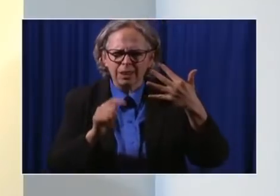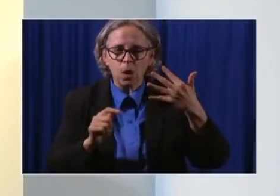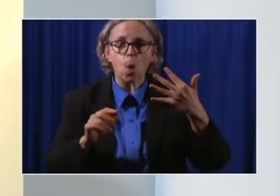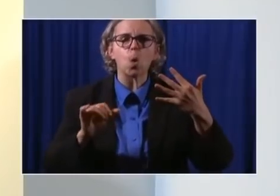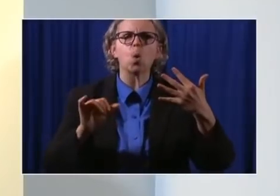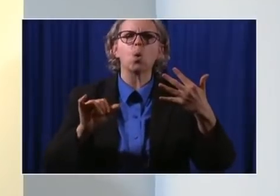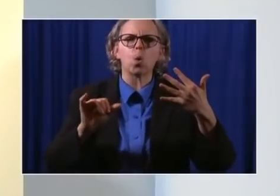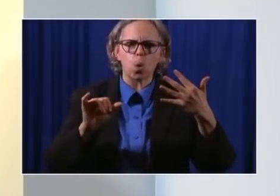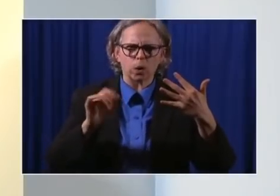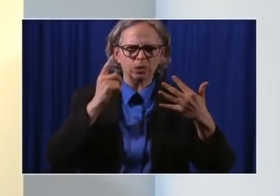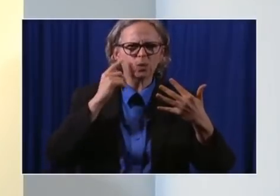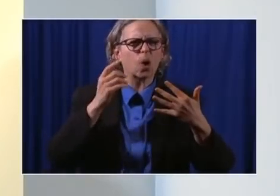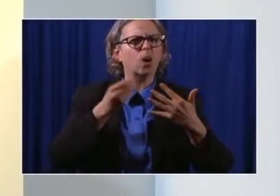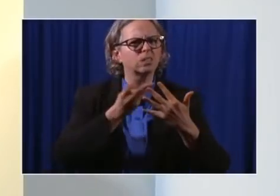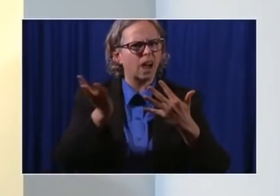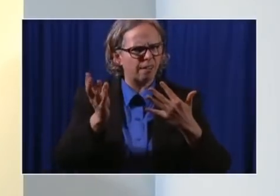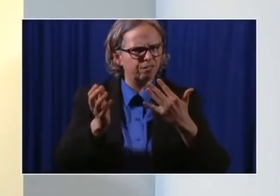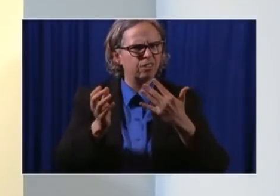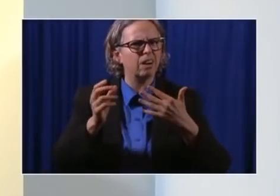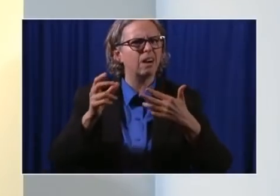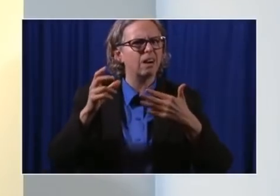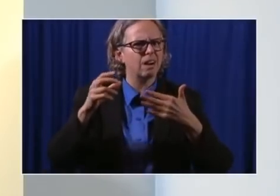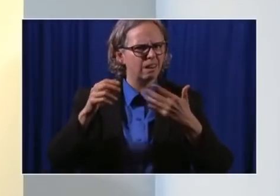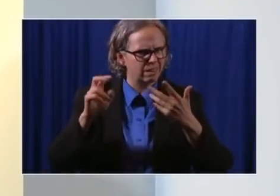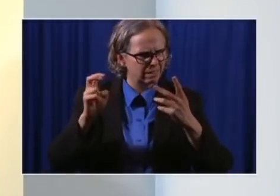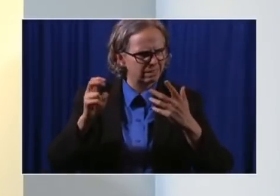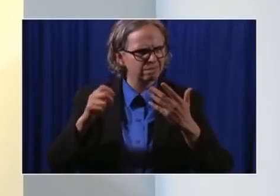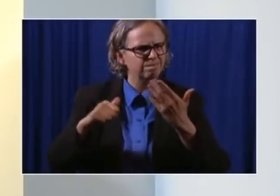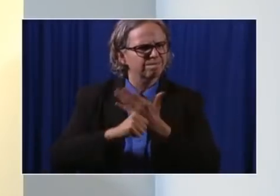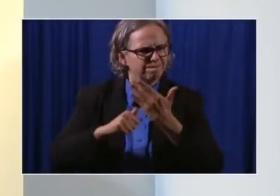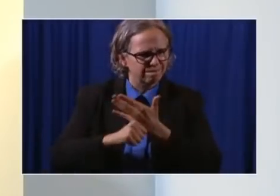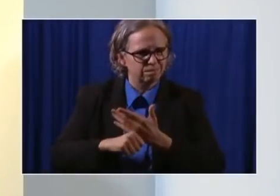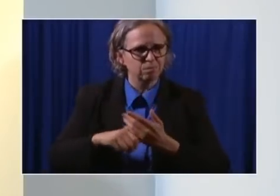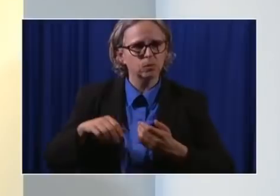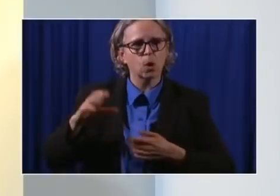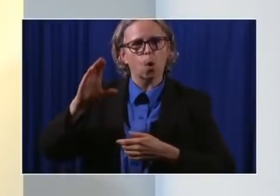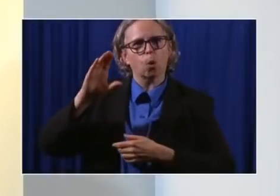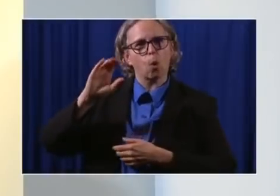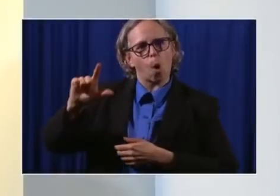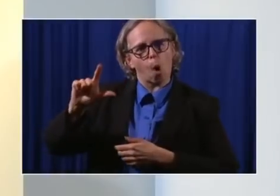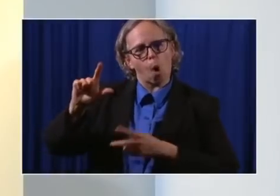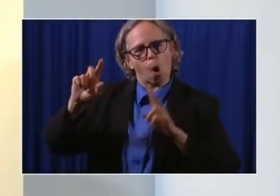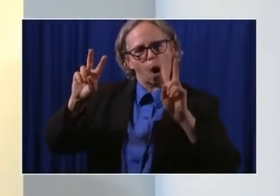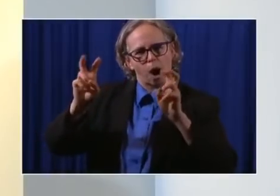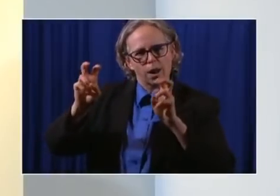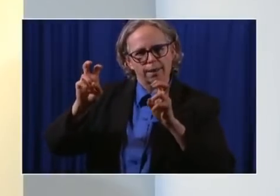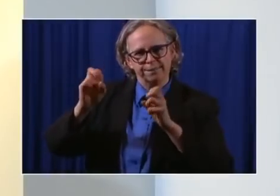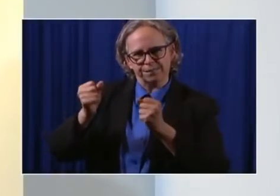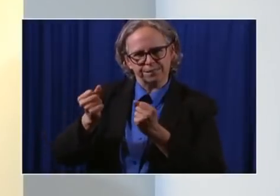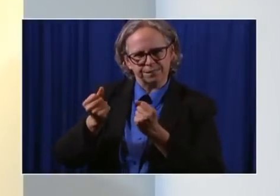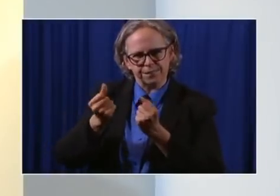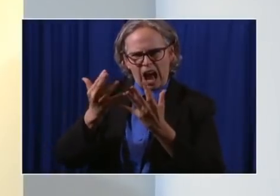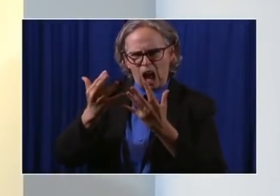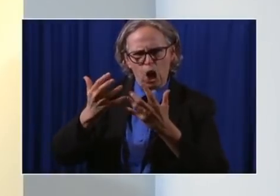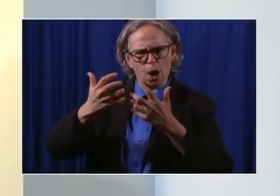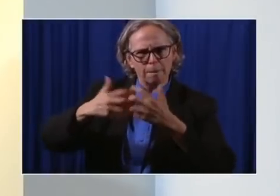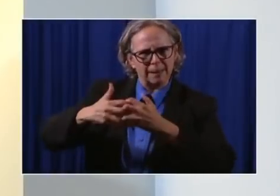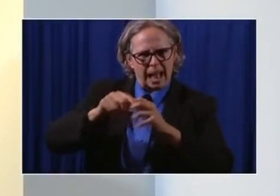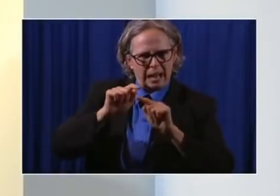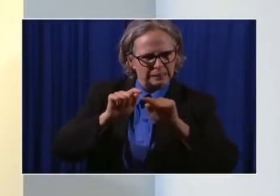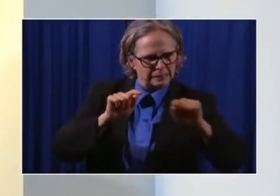that, you know, with a lot of the coal-fired power plants coming offline, there are gas power plants going in place, but